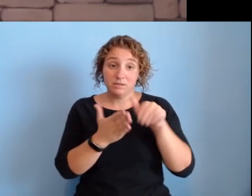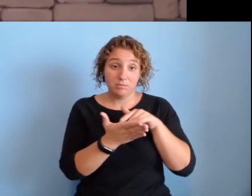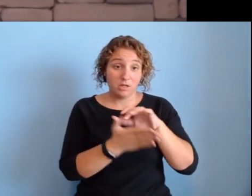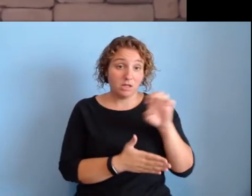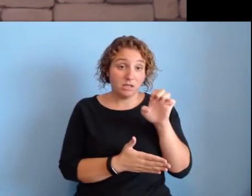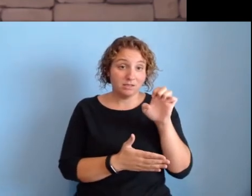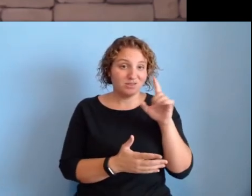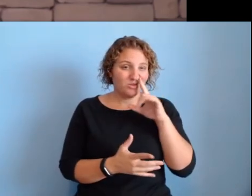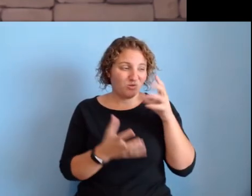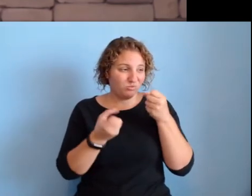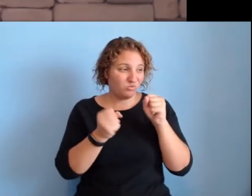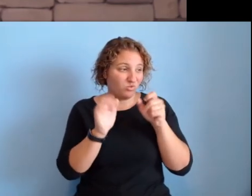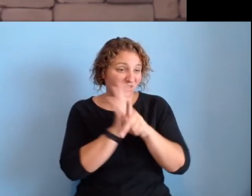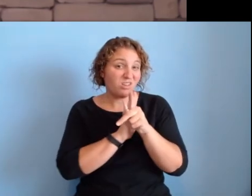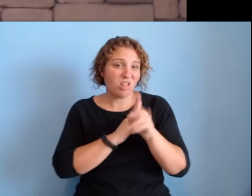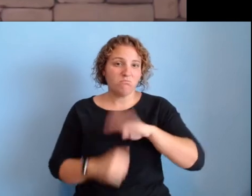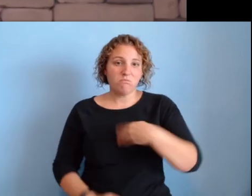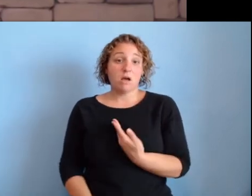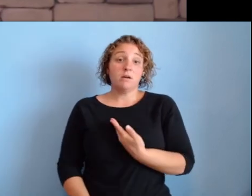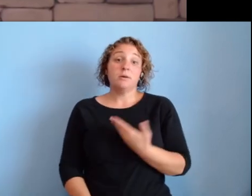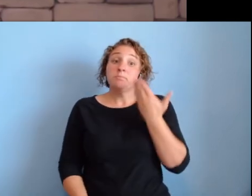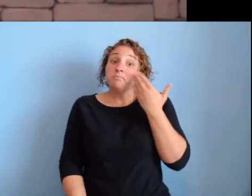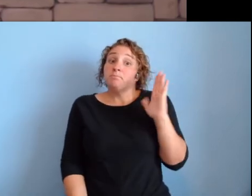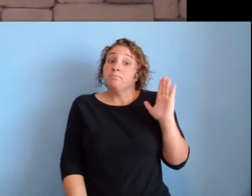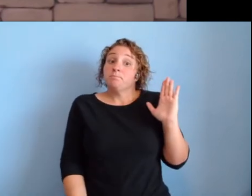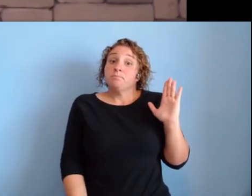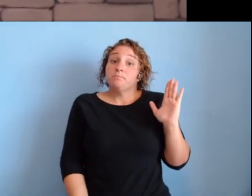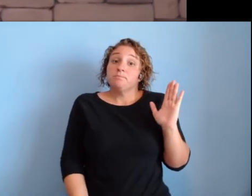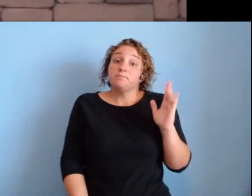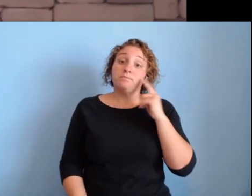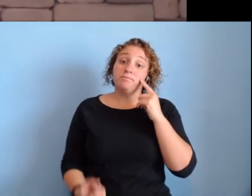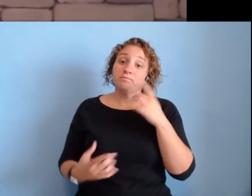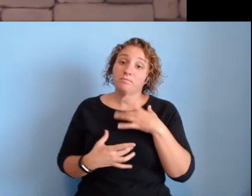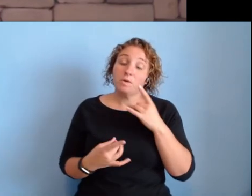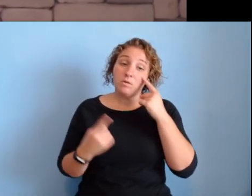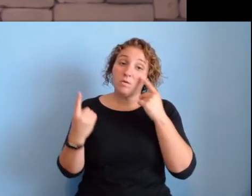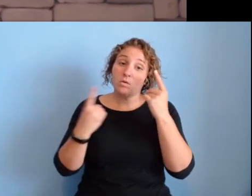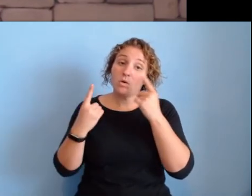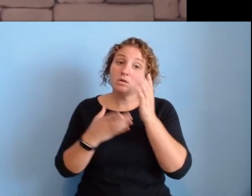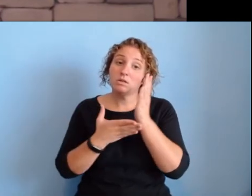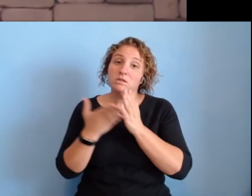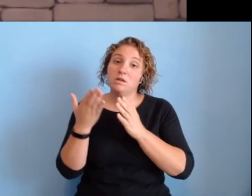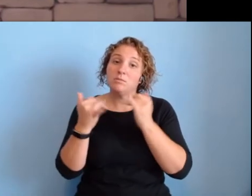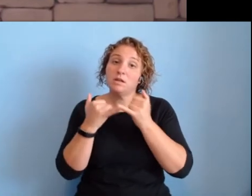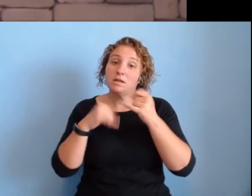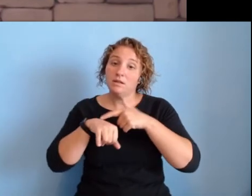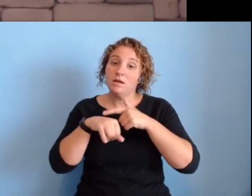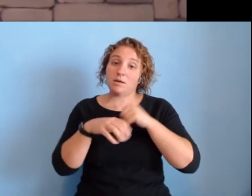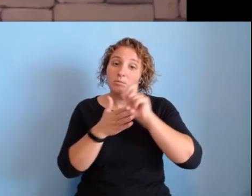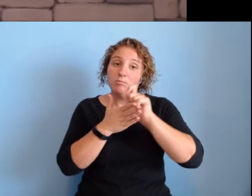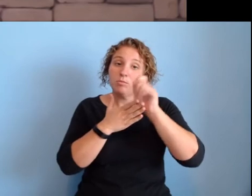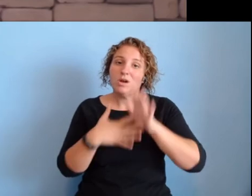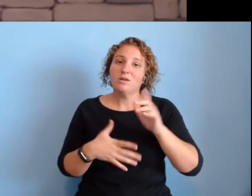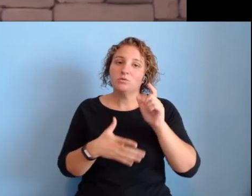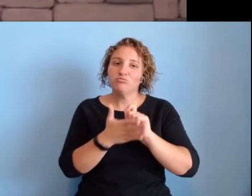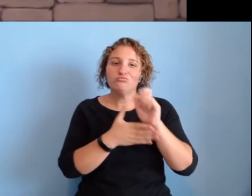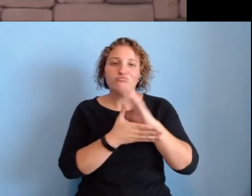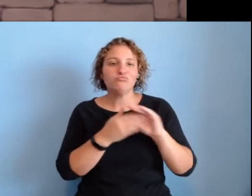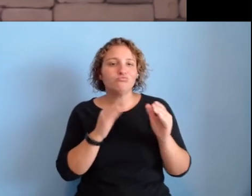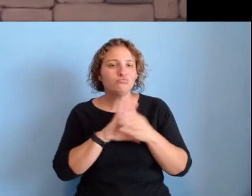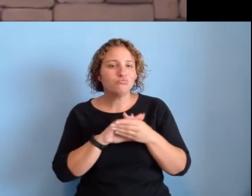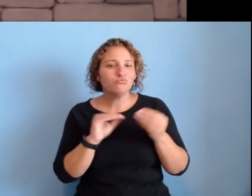attempt against him. An interesting thought that some of the tribulation authors have tried to do is they've written different stories. Could it